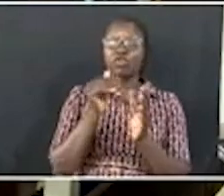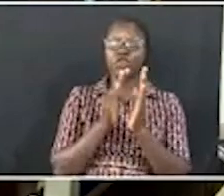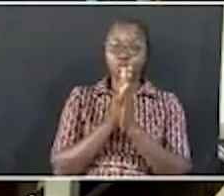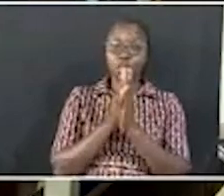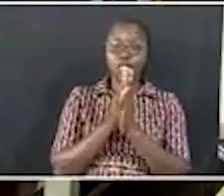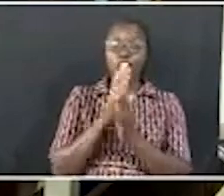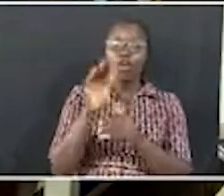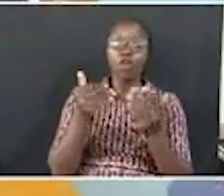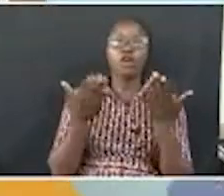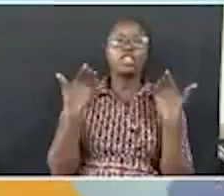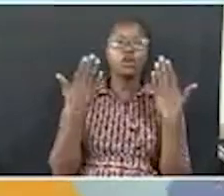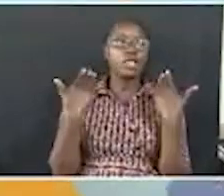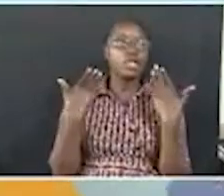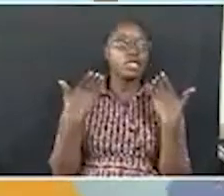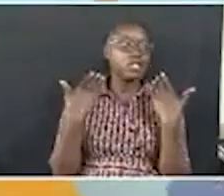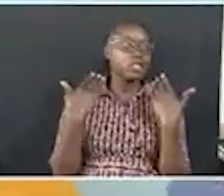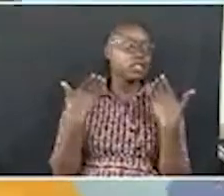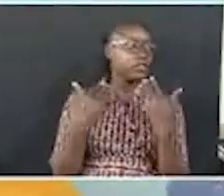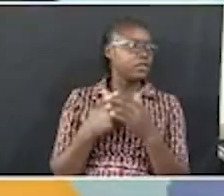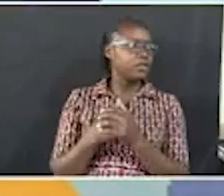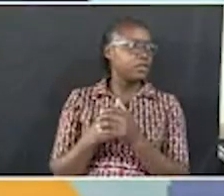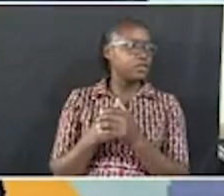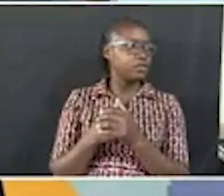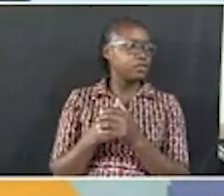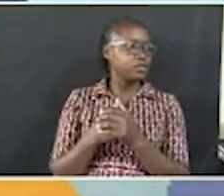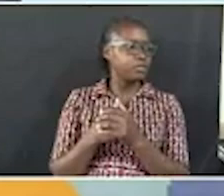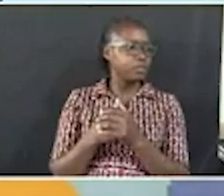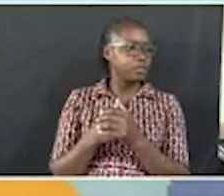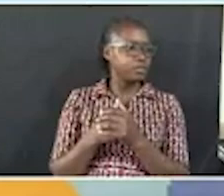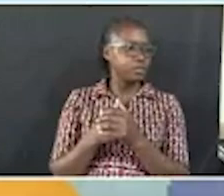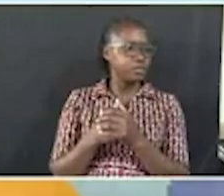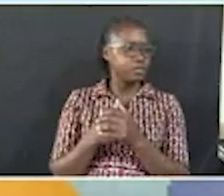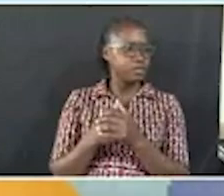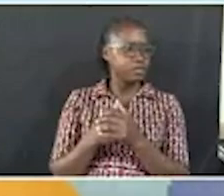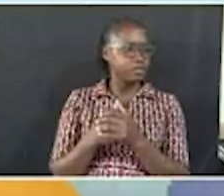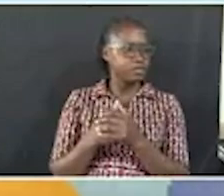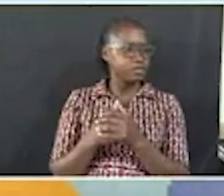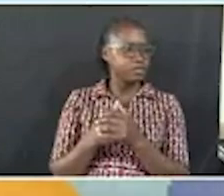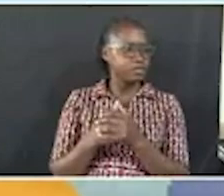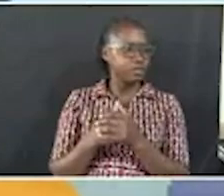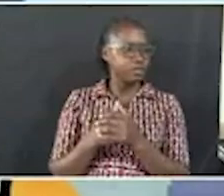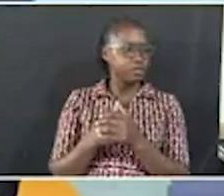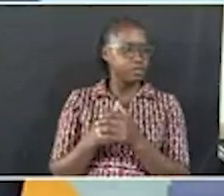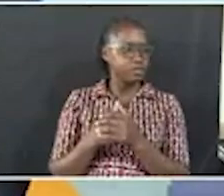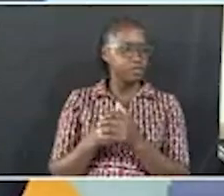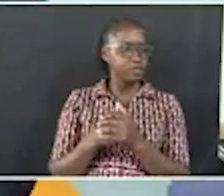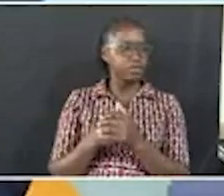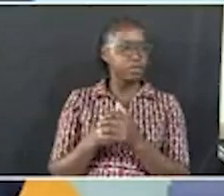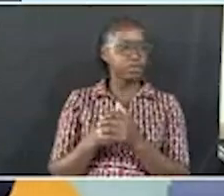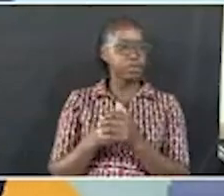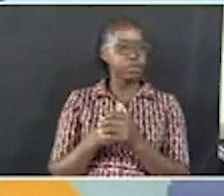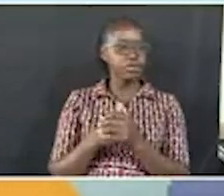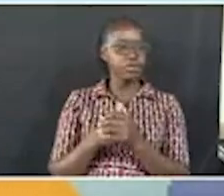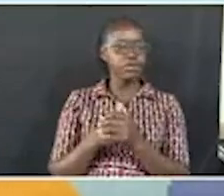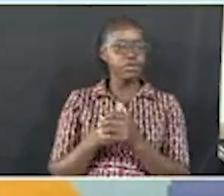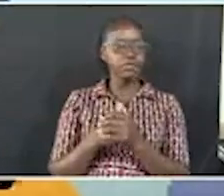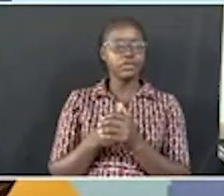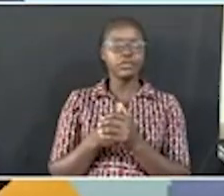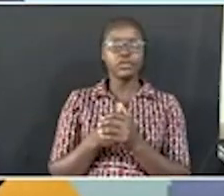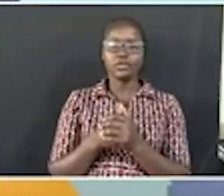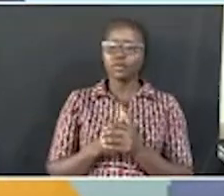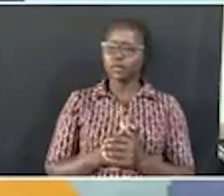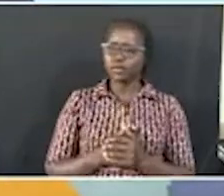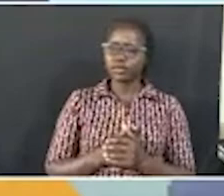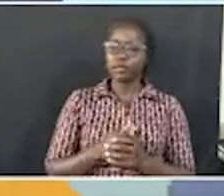won't pray all the way. If you have understood up to that point, say amen. Amen. James chapter 5 verse